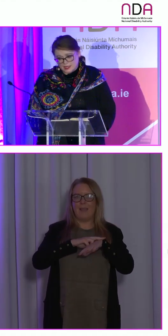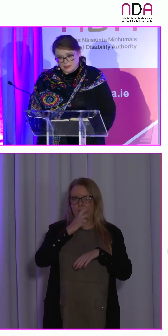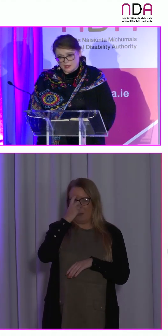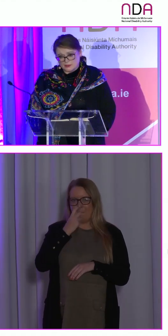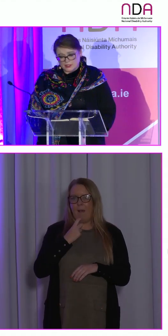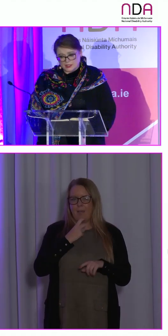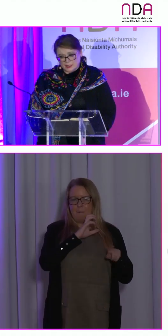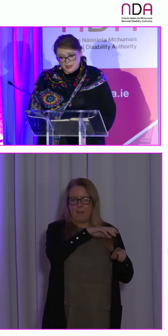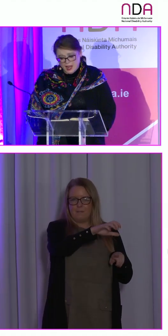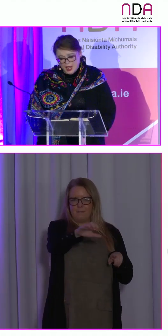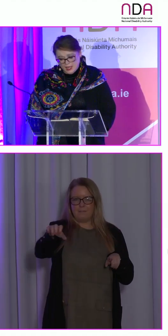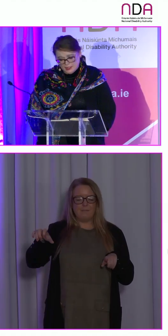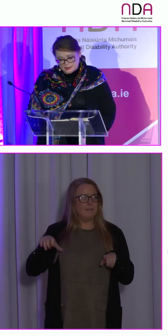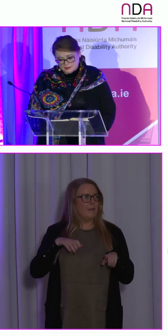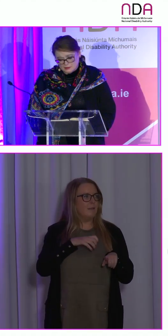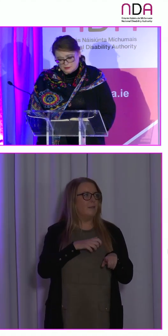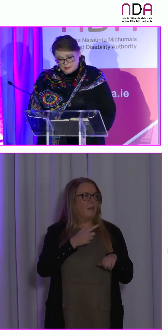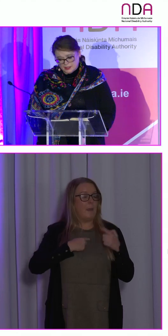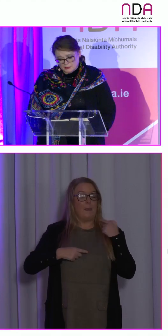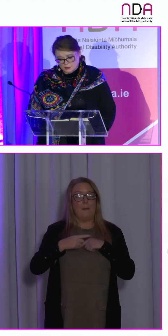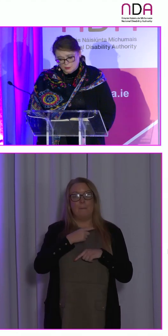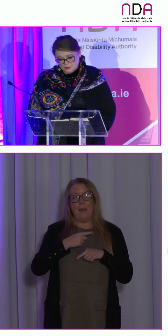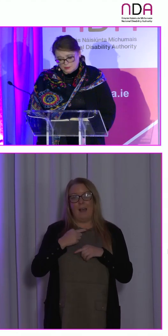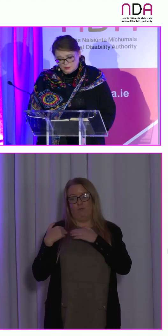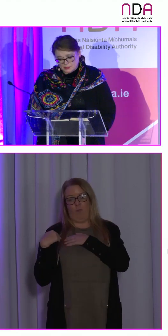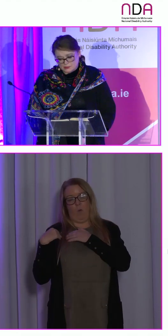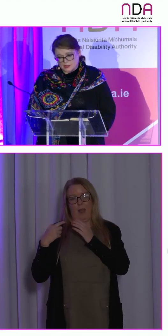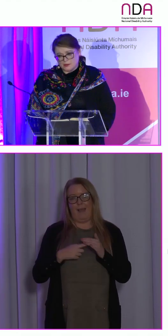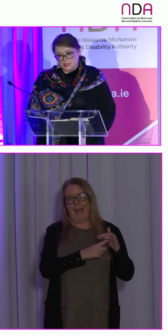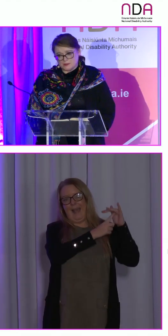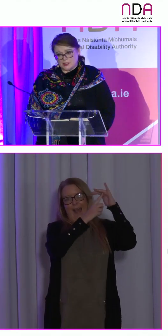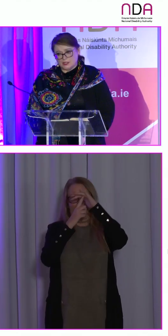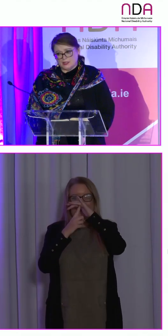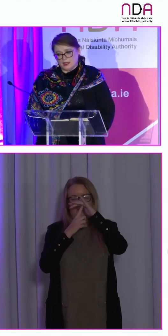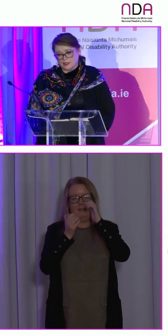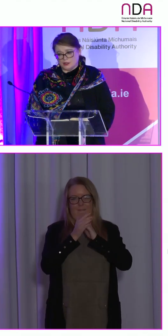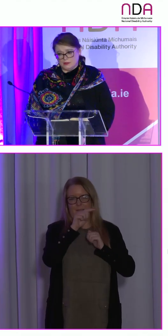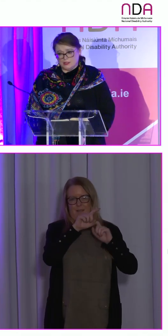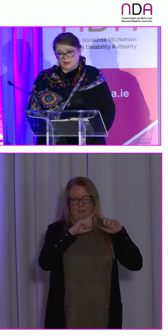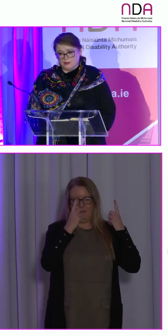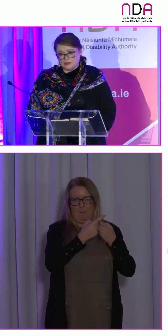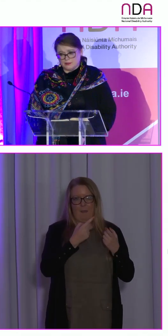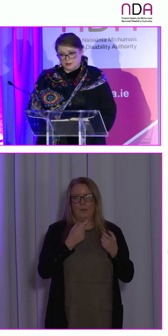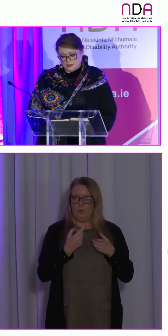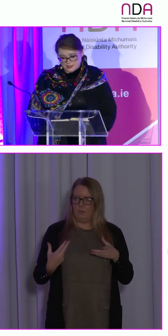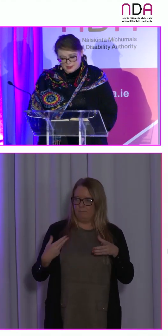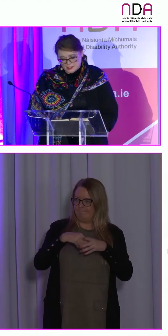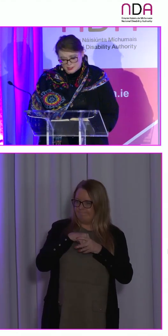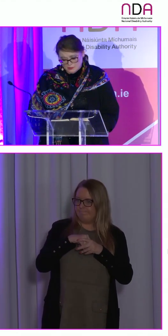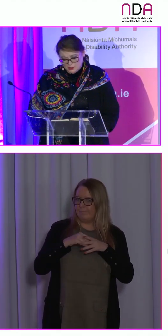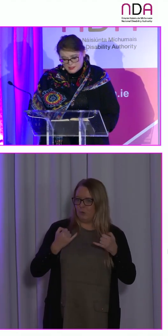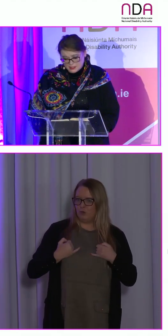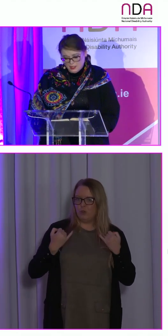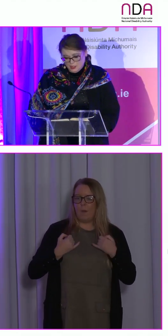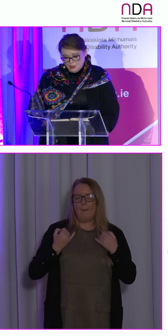is Head of Conservation, and in that role we promote greater participation and enjoyment of 760